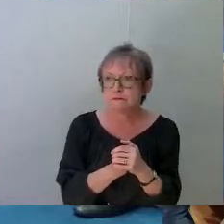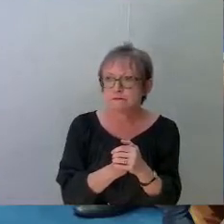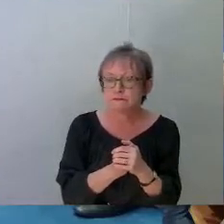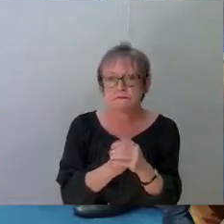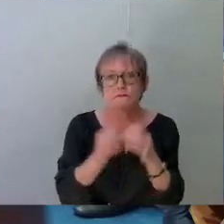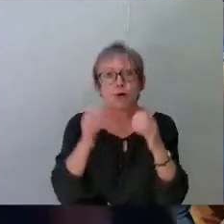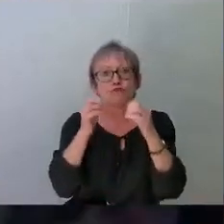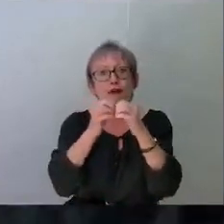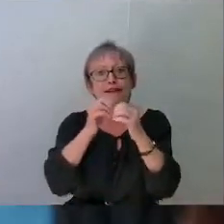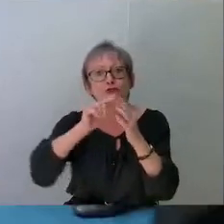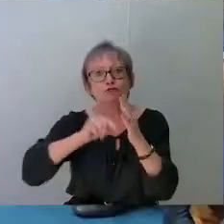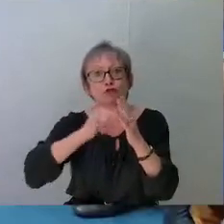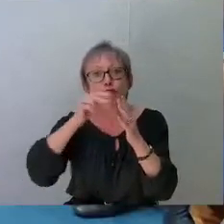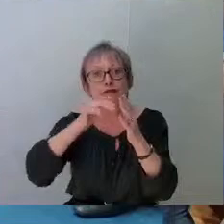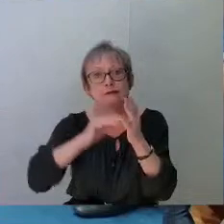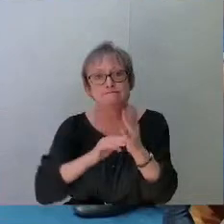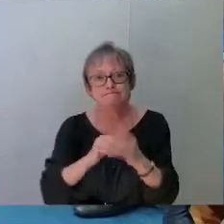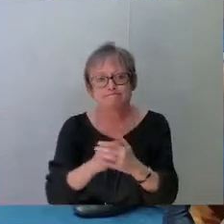Brandon Johnson.